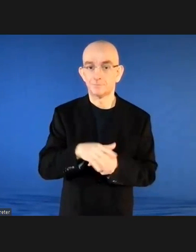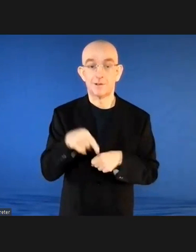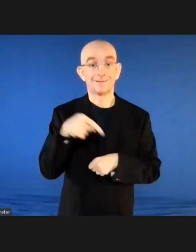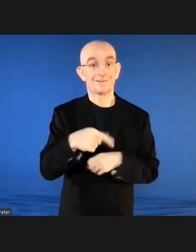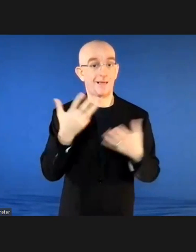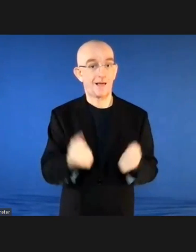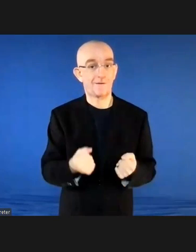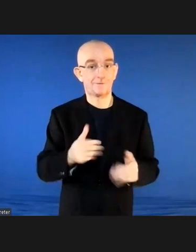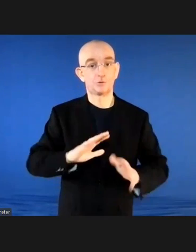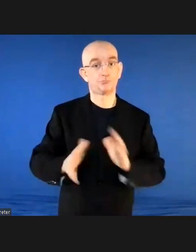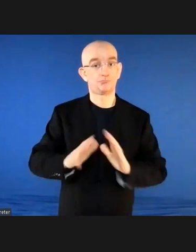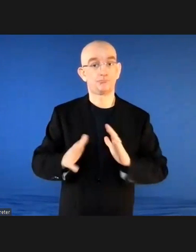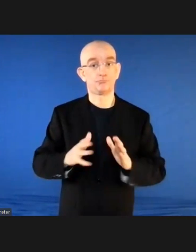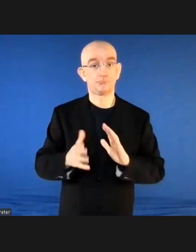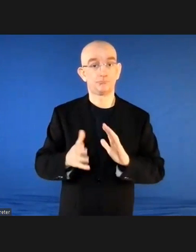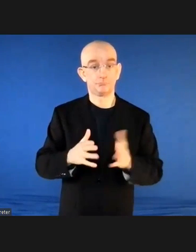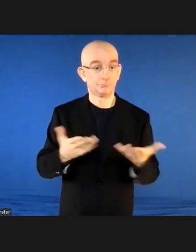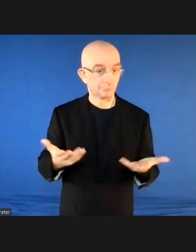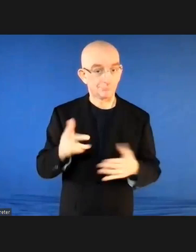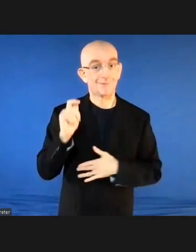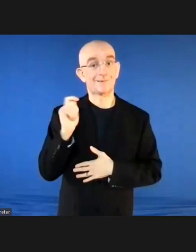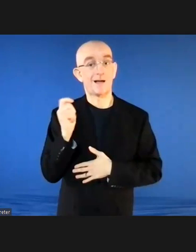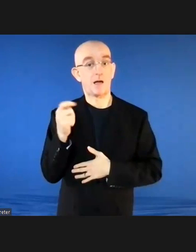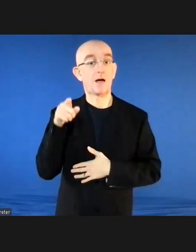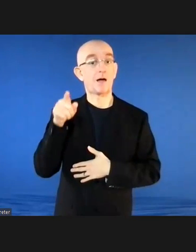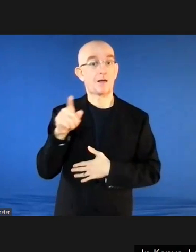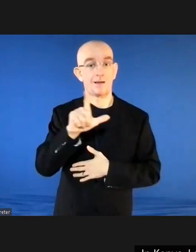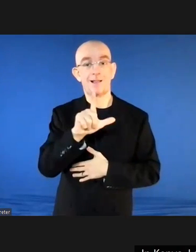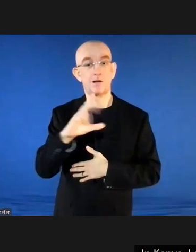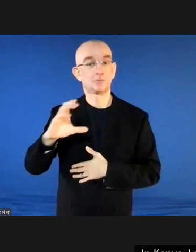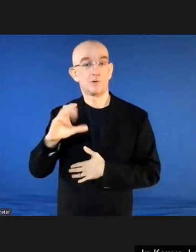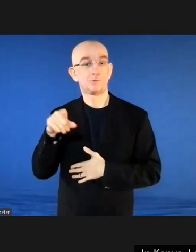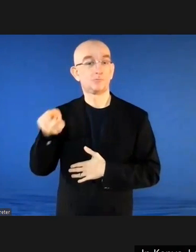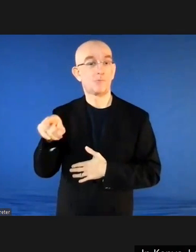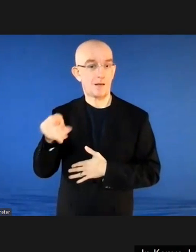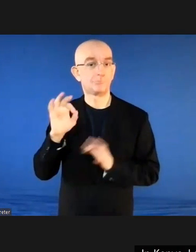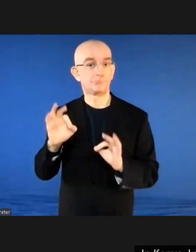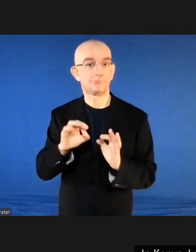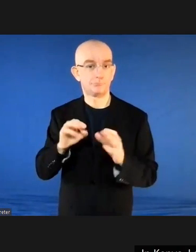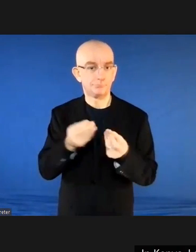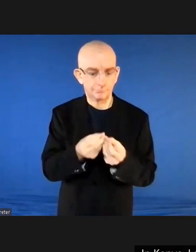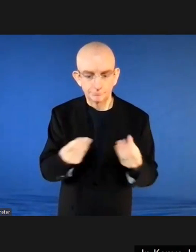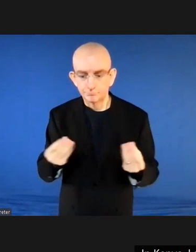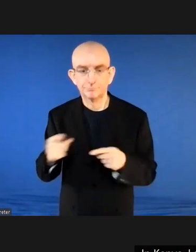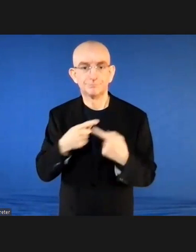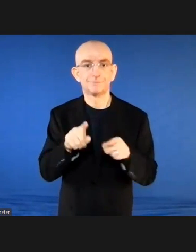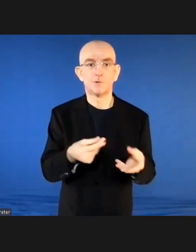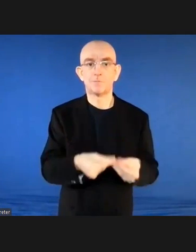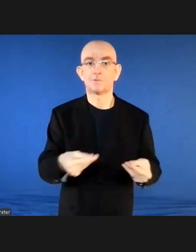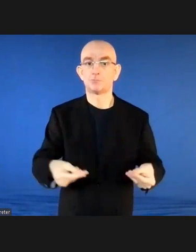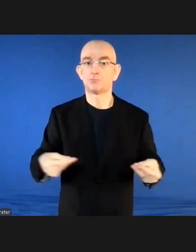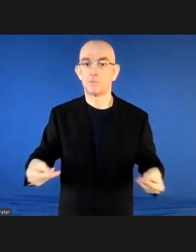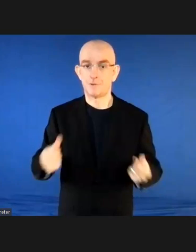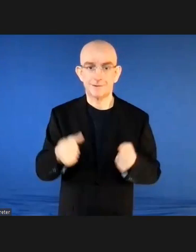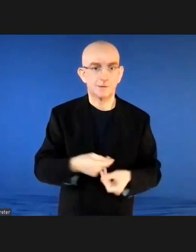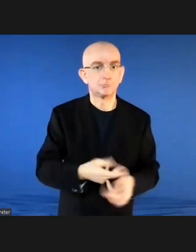learners and parents and communities during the school closures, while building the capacity of teachers to adapt